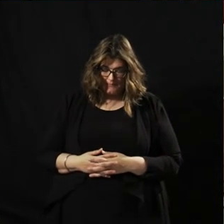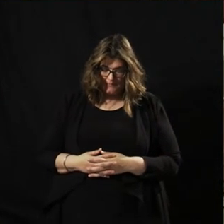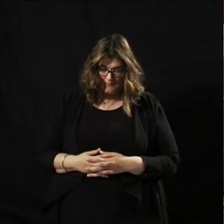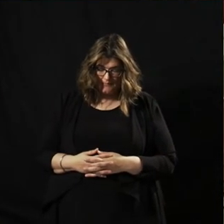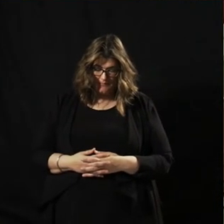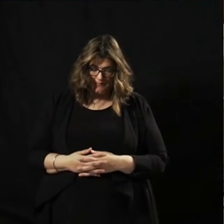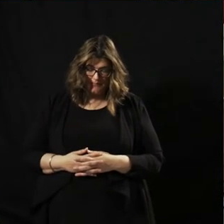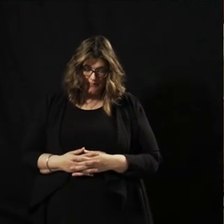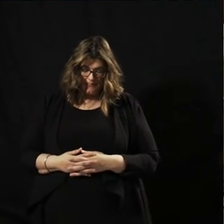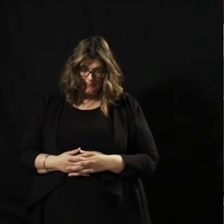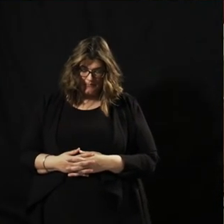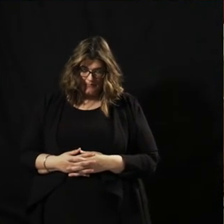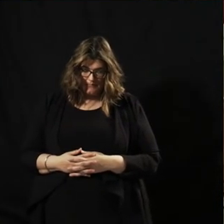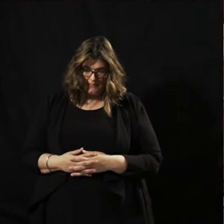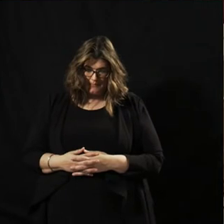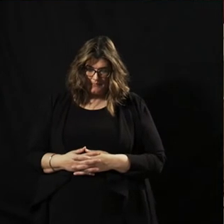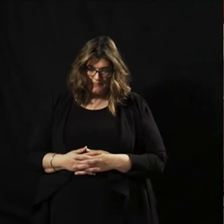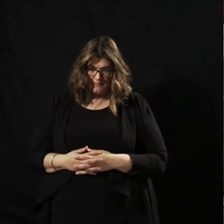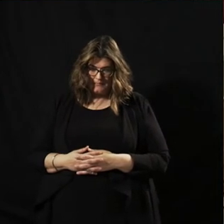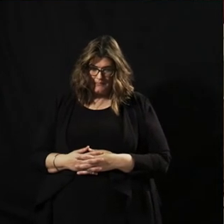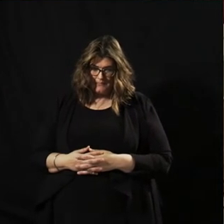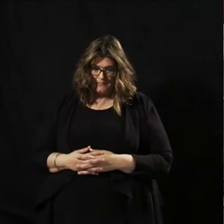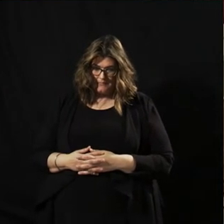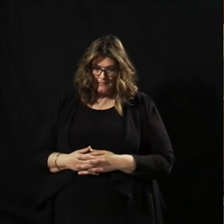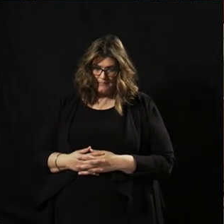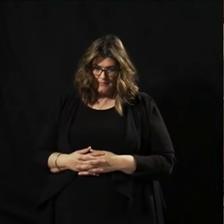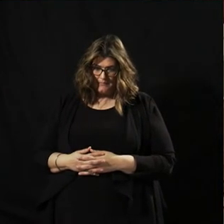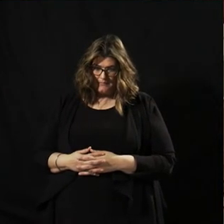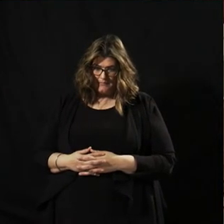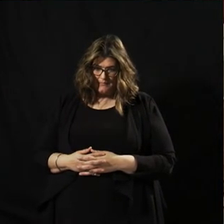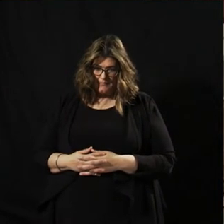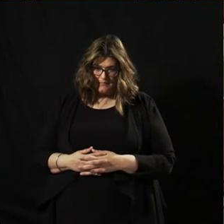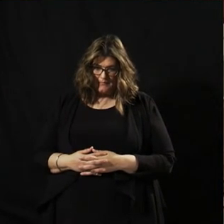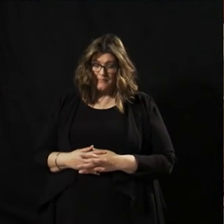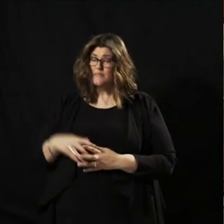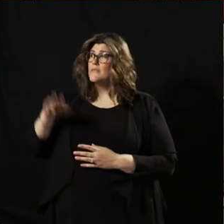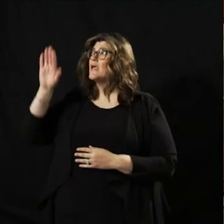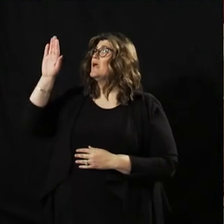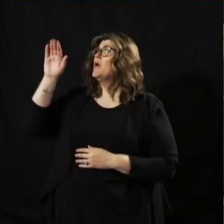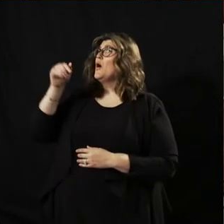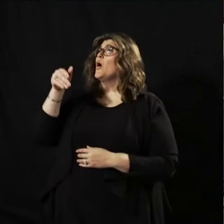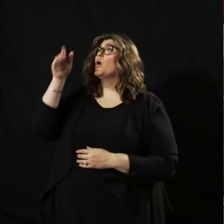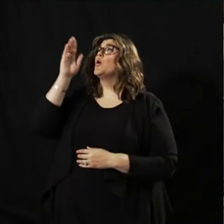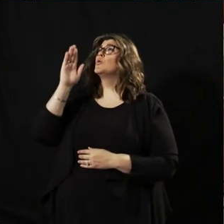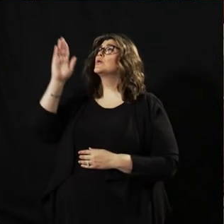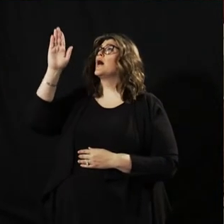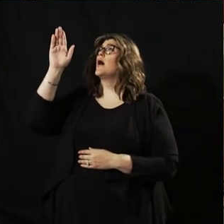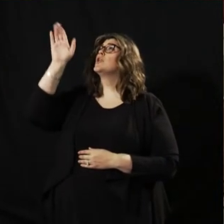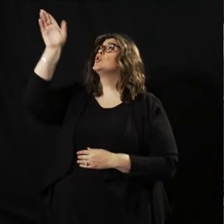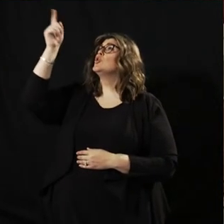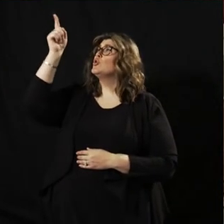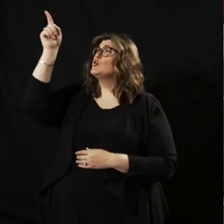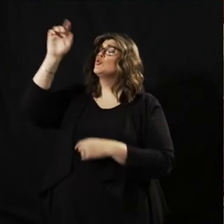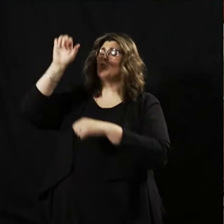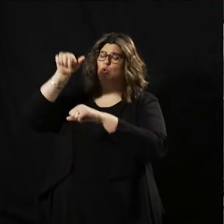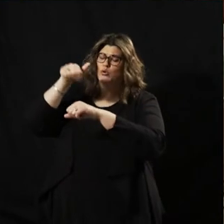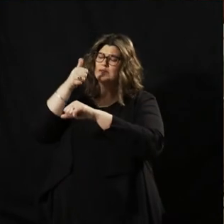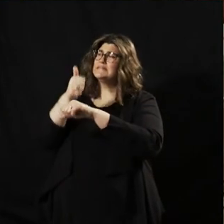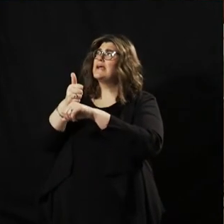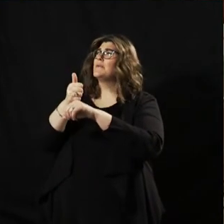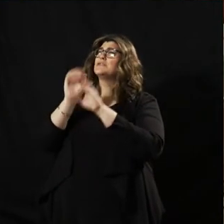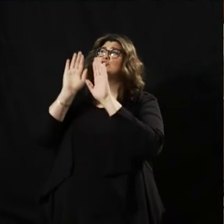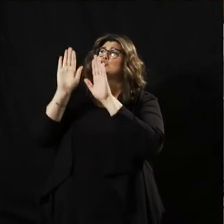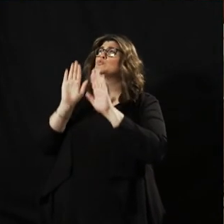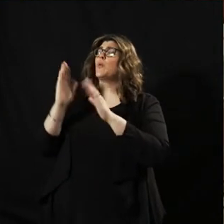O God, who make this most sacred night radiant with the glory of